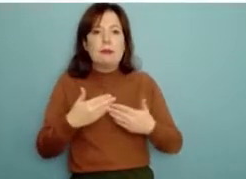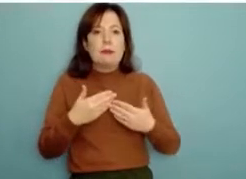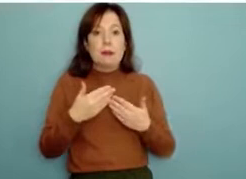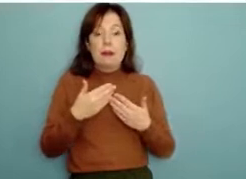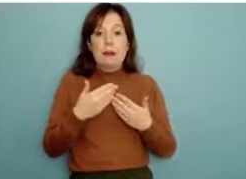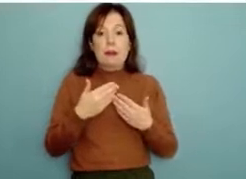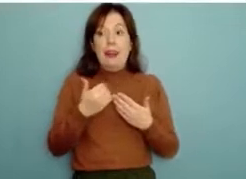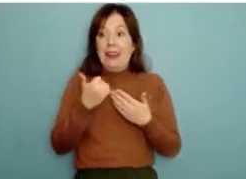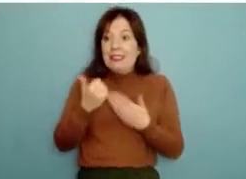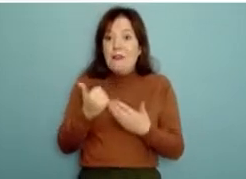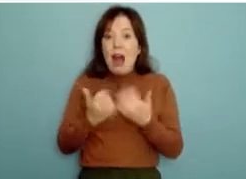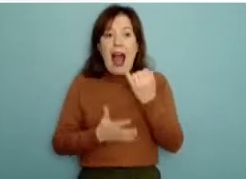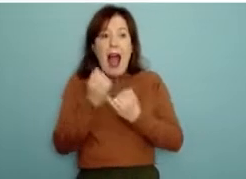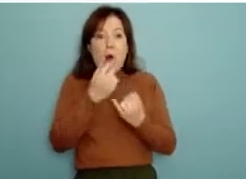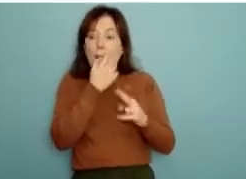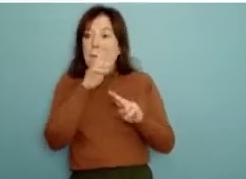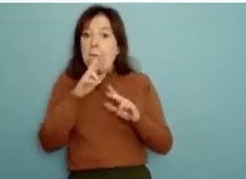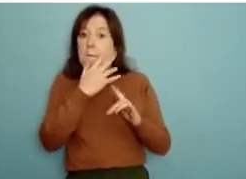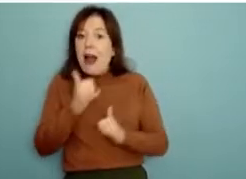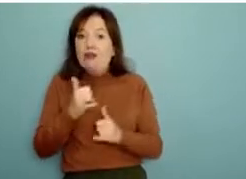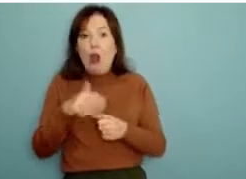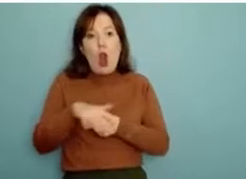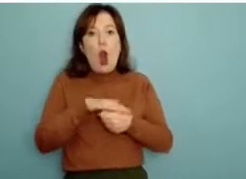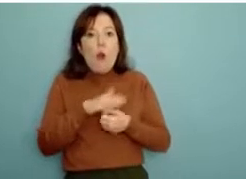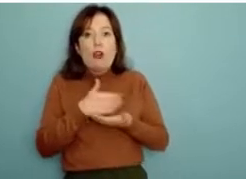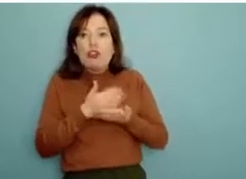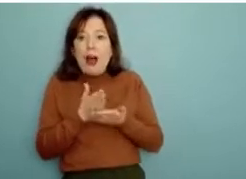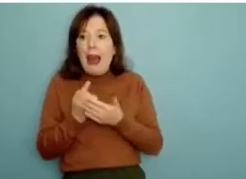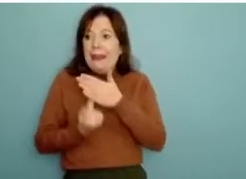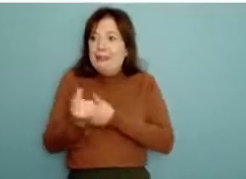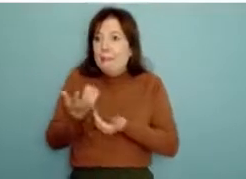interventions and outcome measures at a local and individual level.